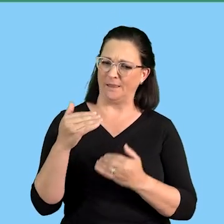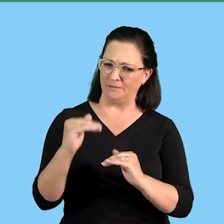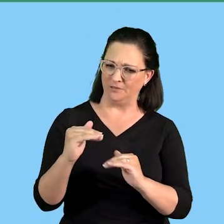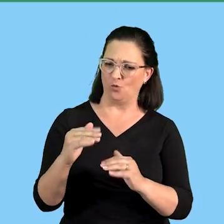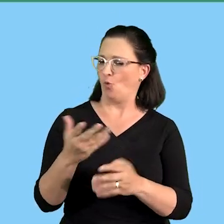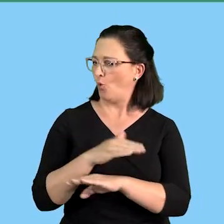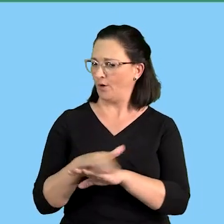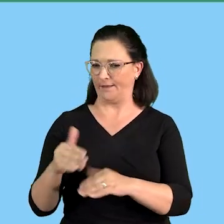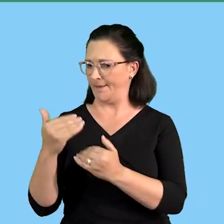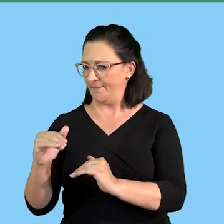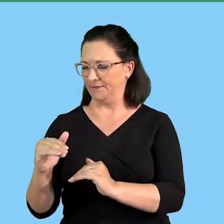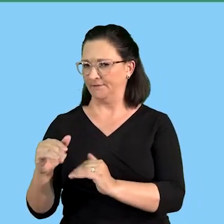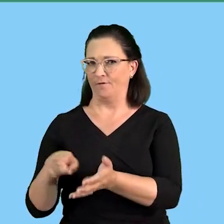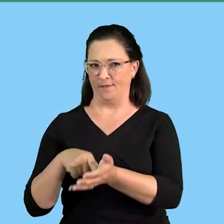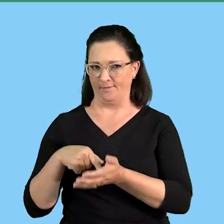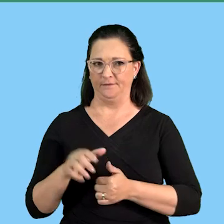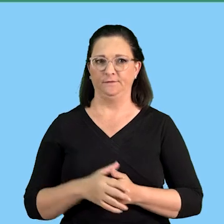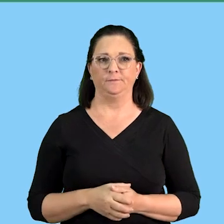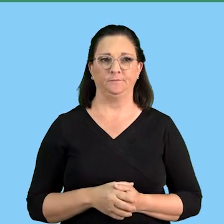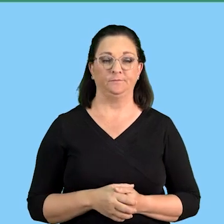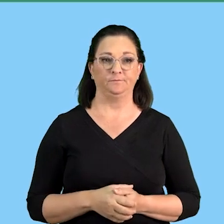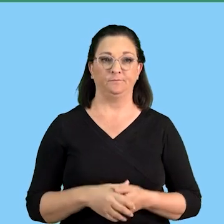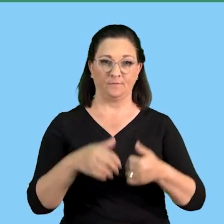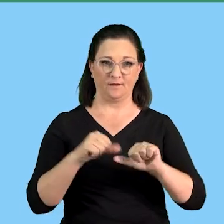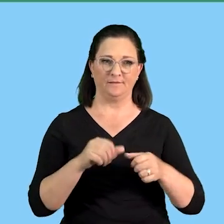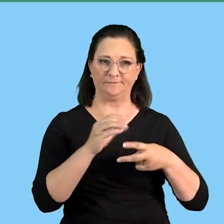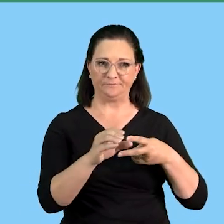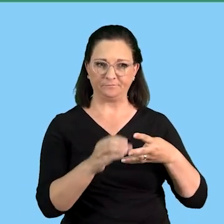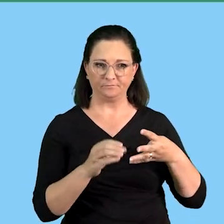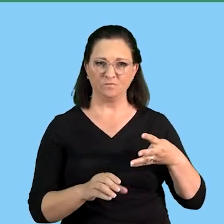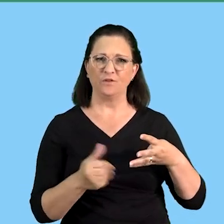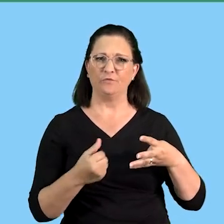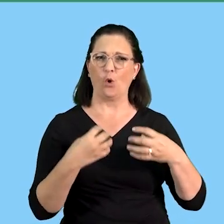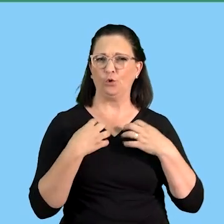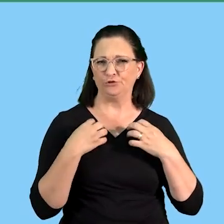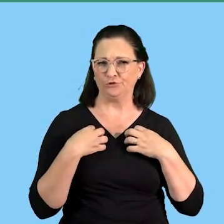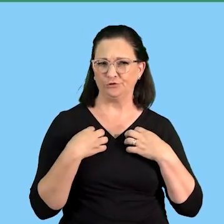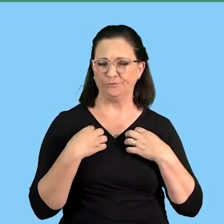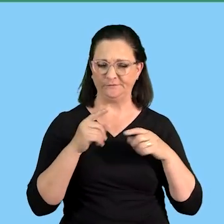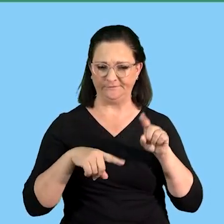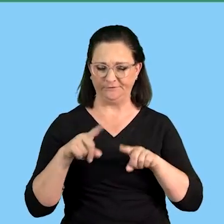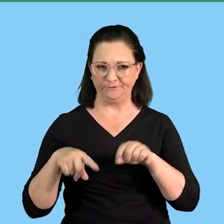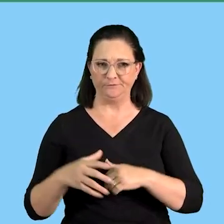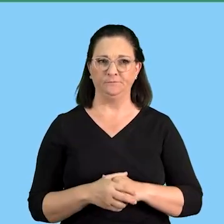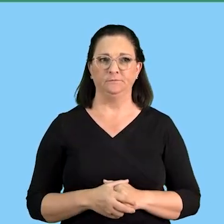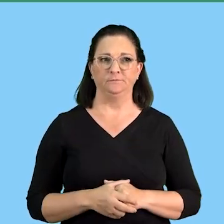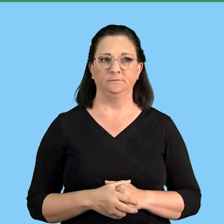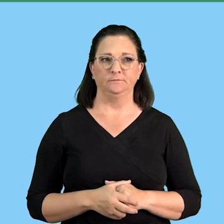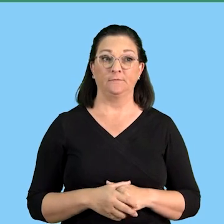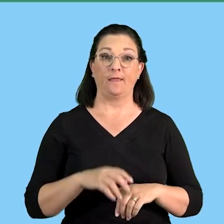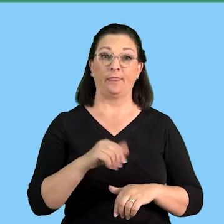unlimited liability. Thereafter, we're going to look into the characteristics of each form of ownership and then look into